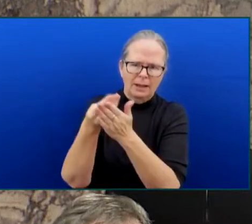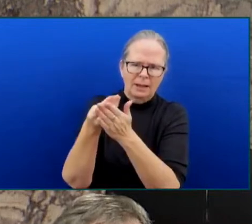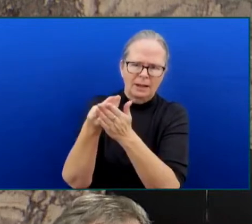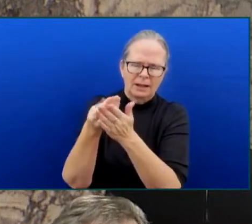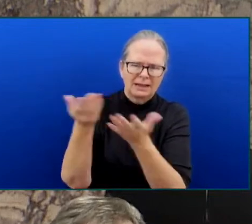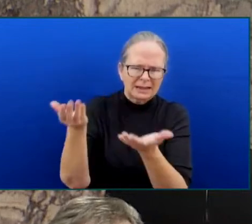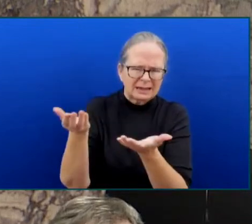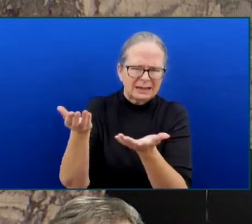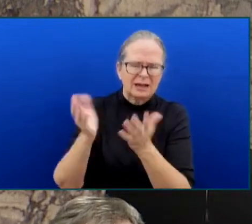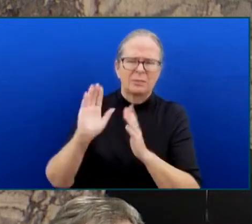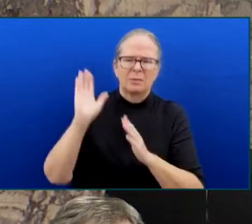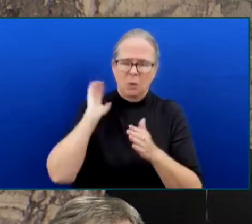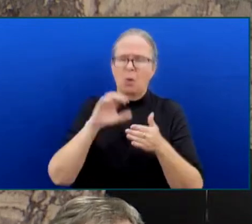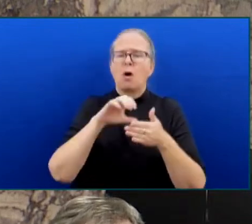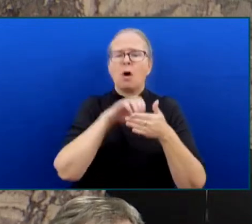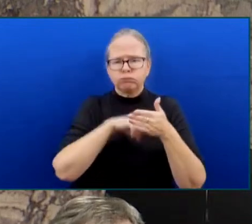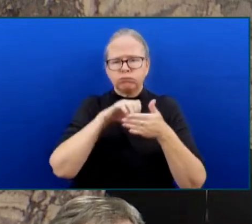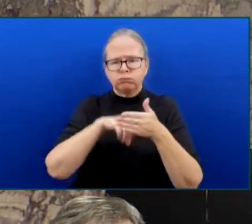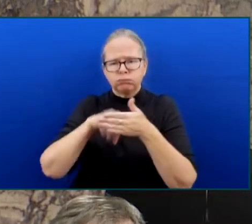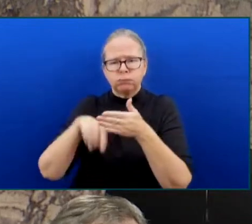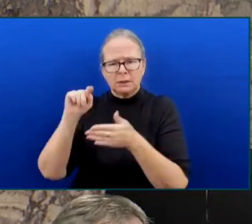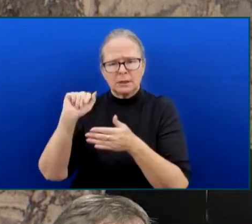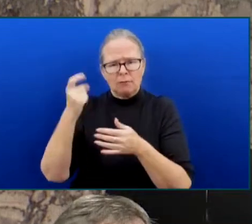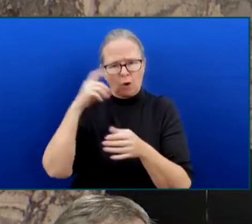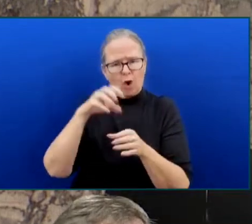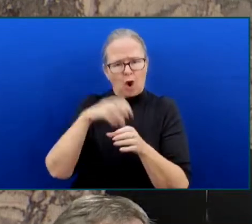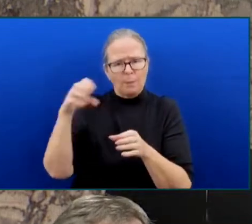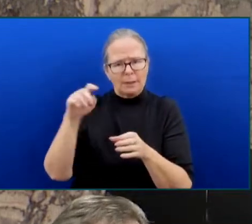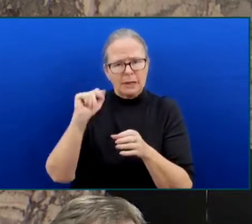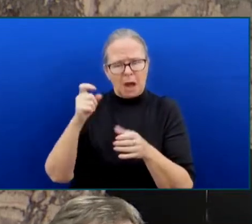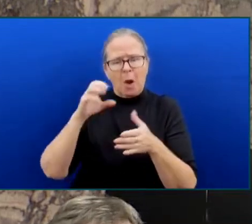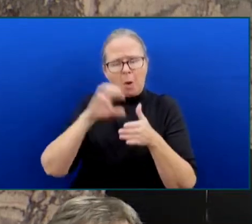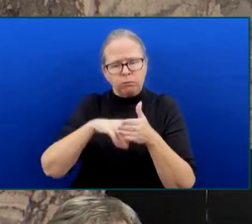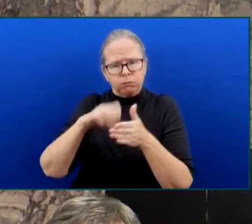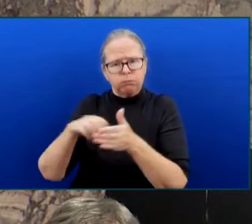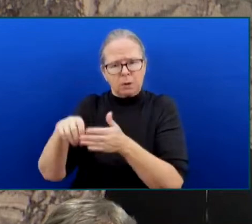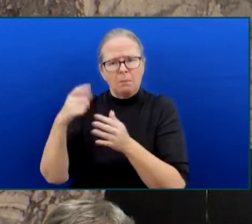NDP. And newsflash, it's going to go even higher.